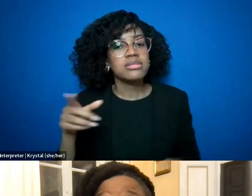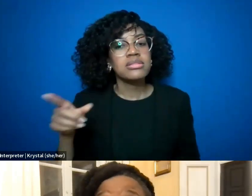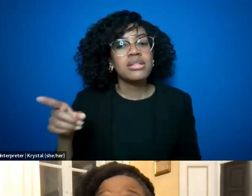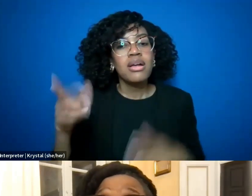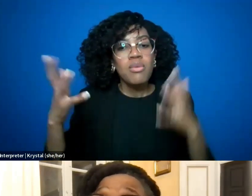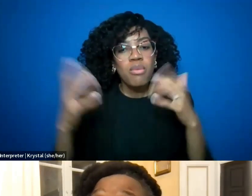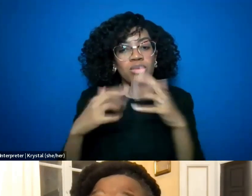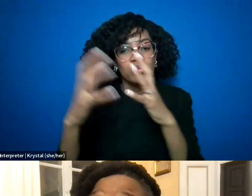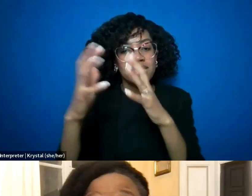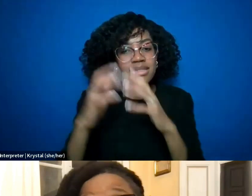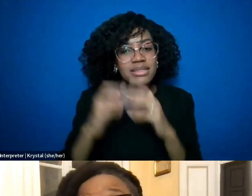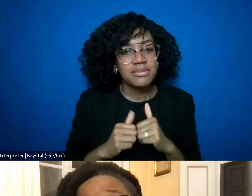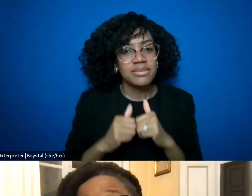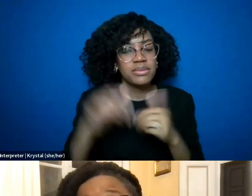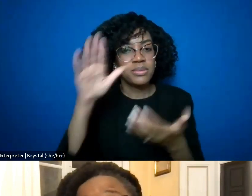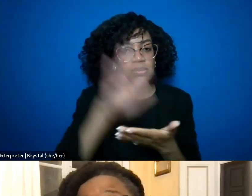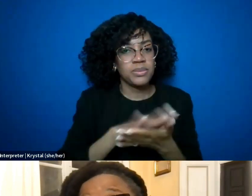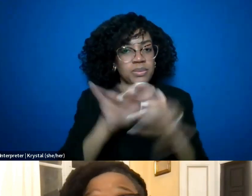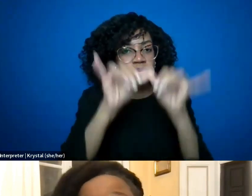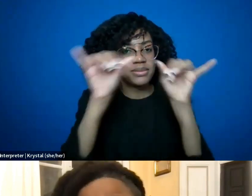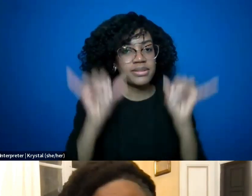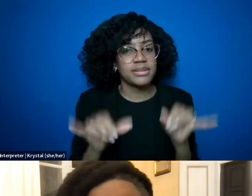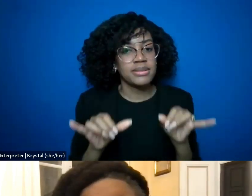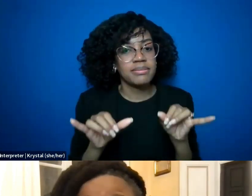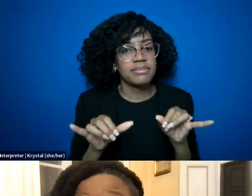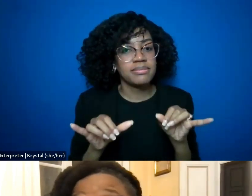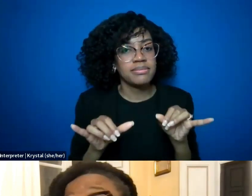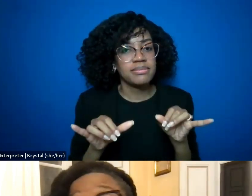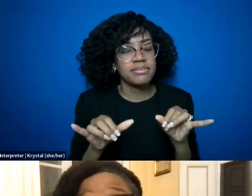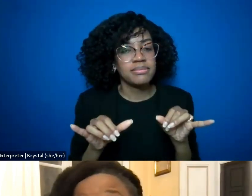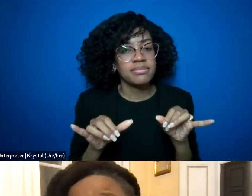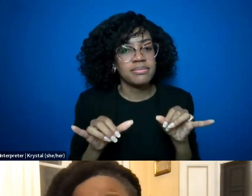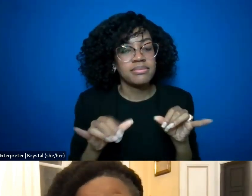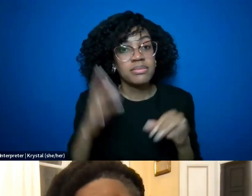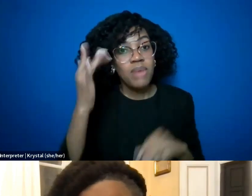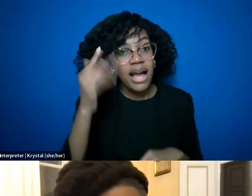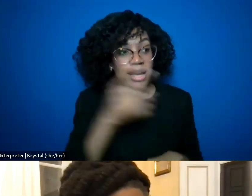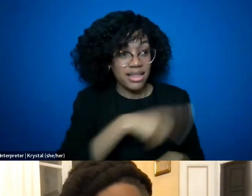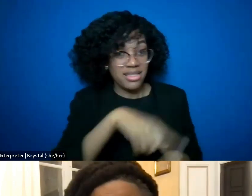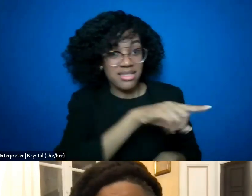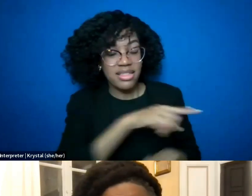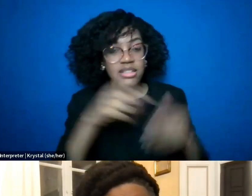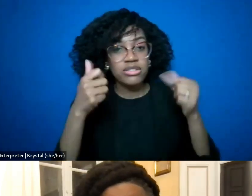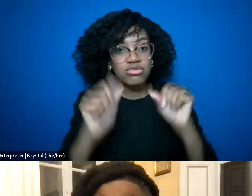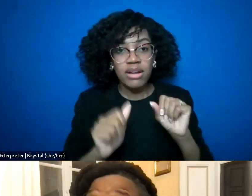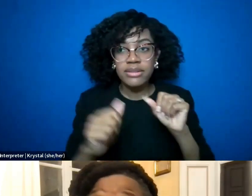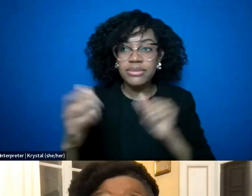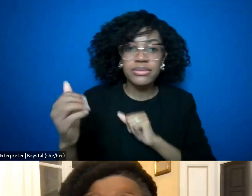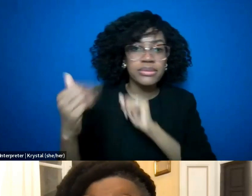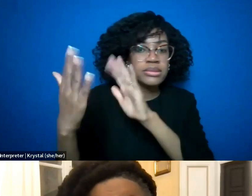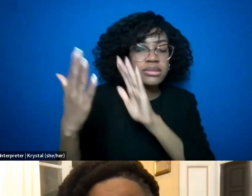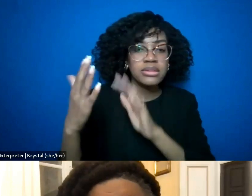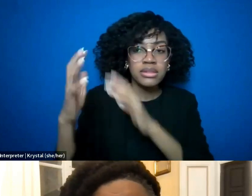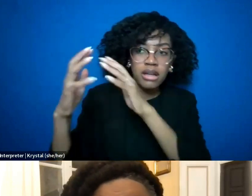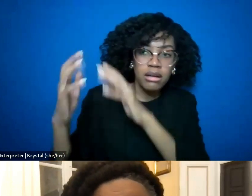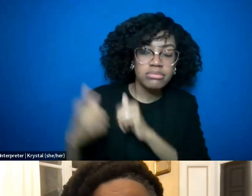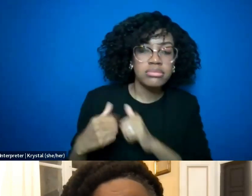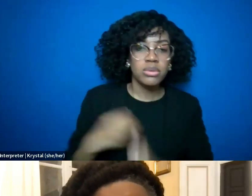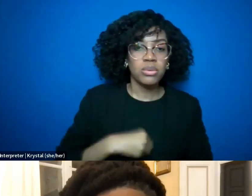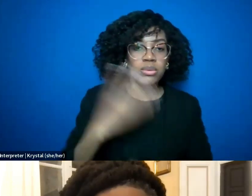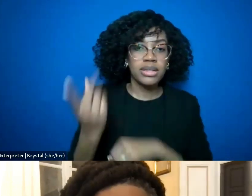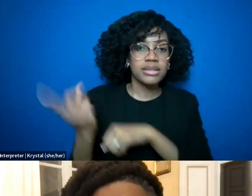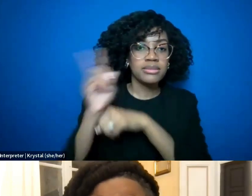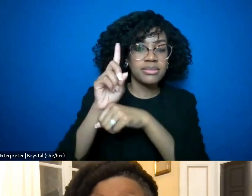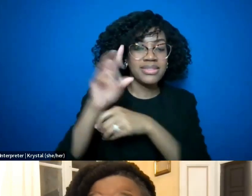the effort to dismantle white supremacy. It wasn't an accident that Brown versus Board of Education took place